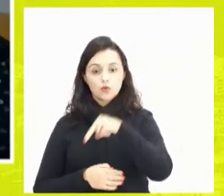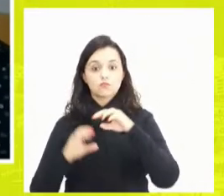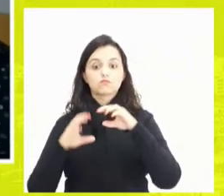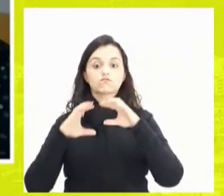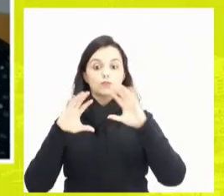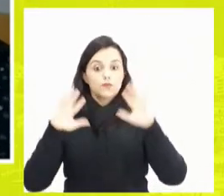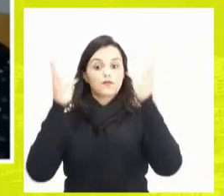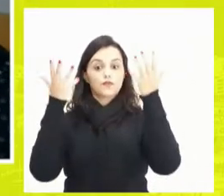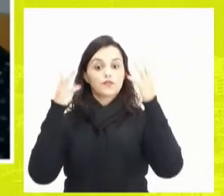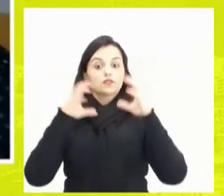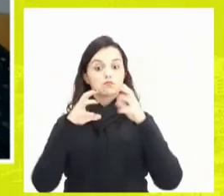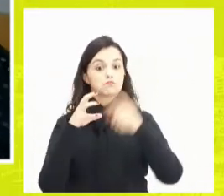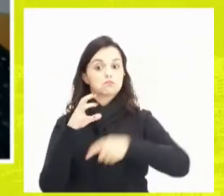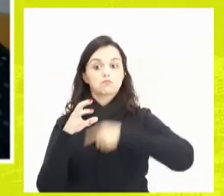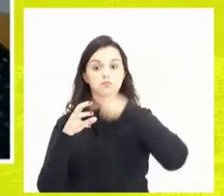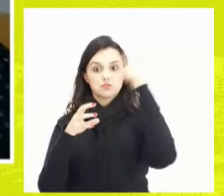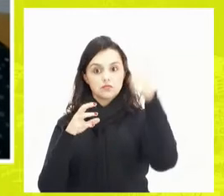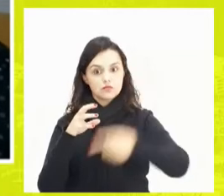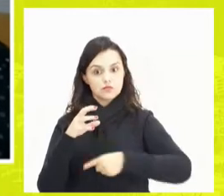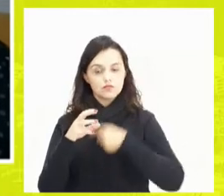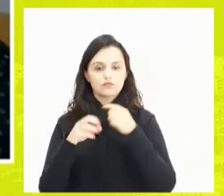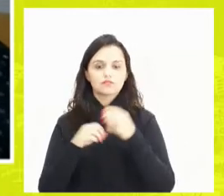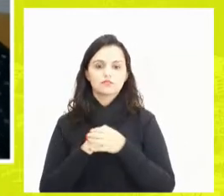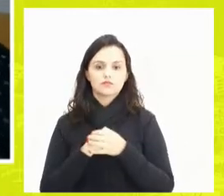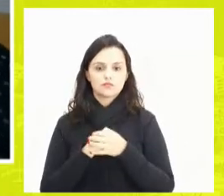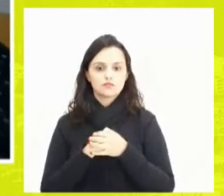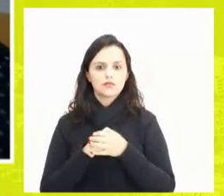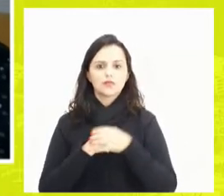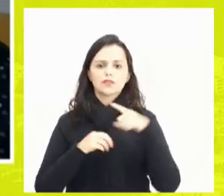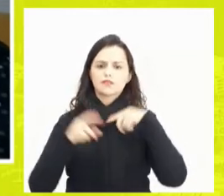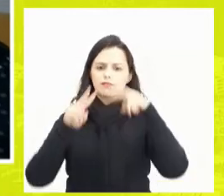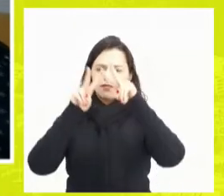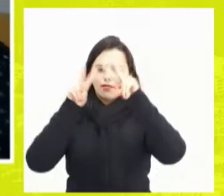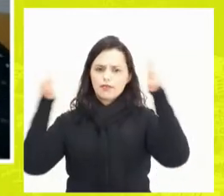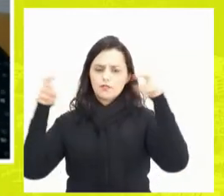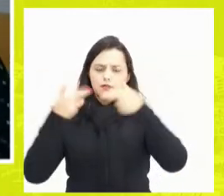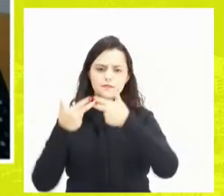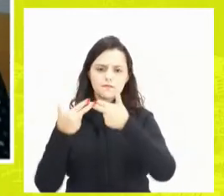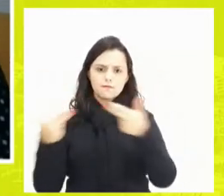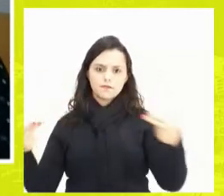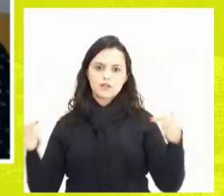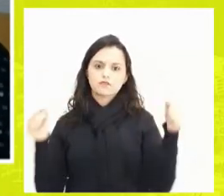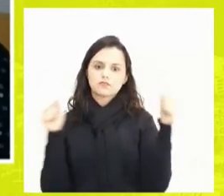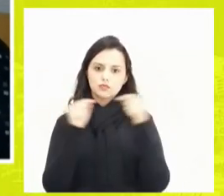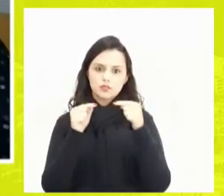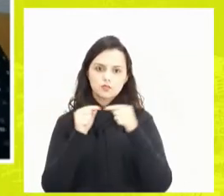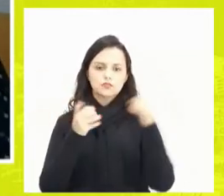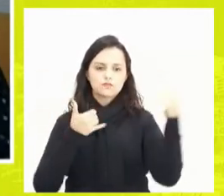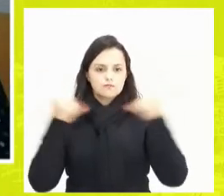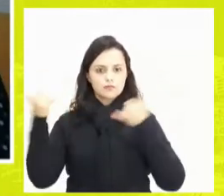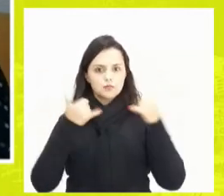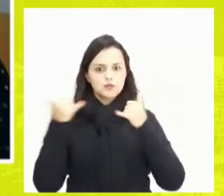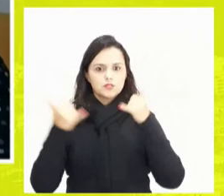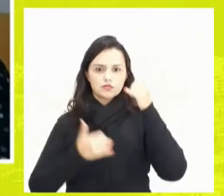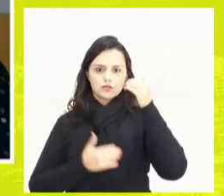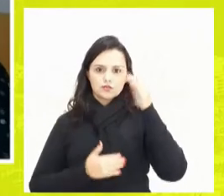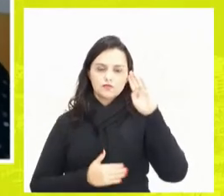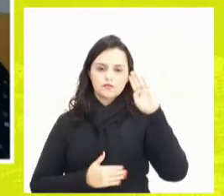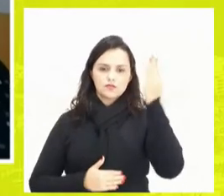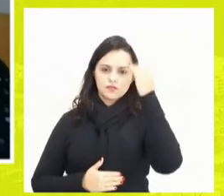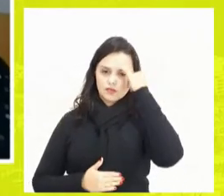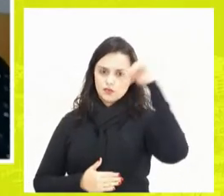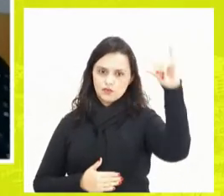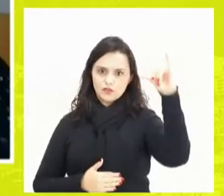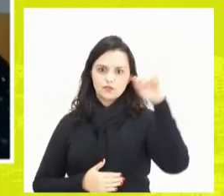fact-checking to fight misinformation and other things related to this work front so hex